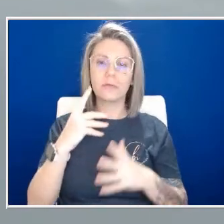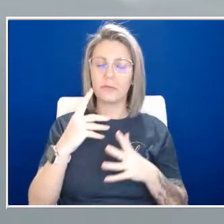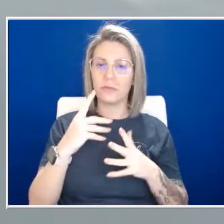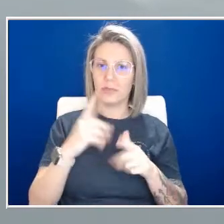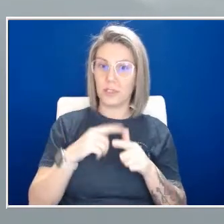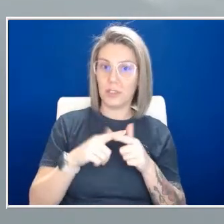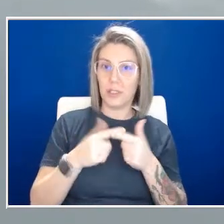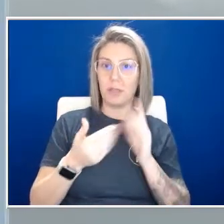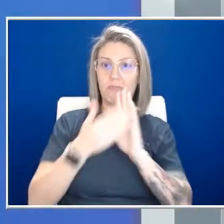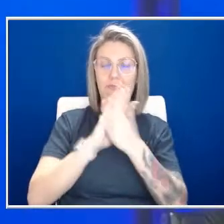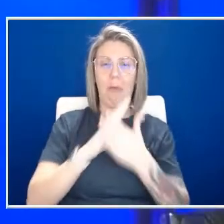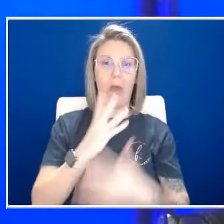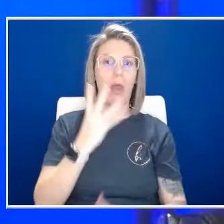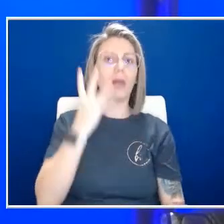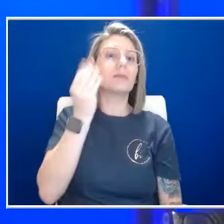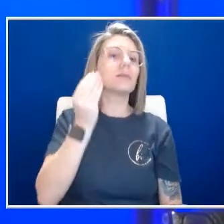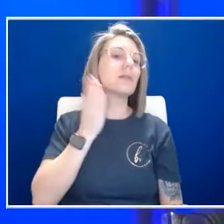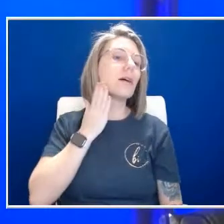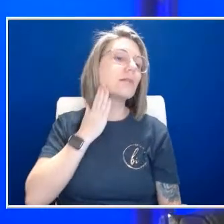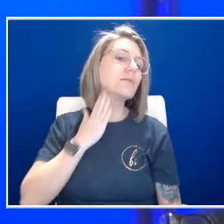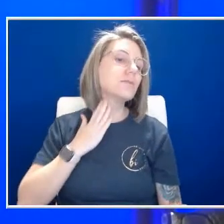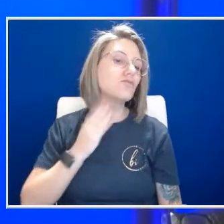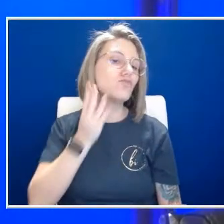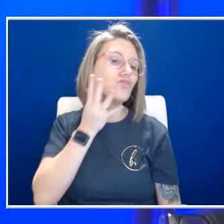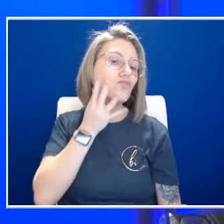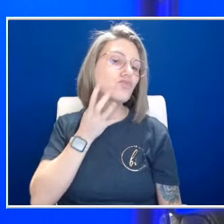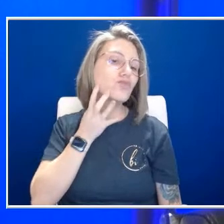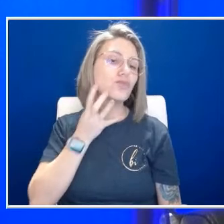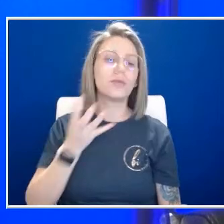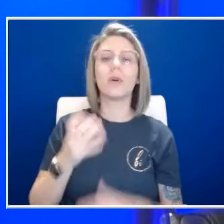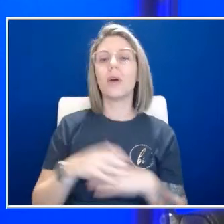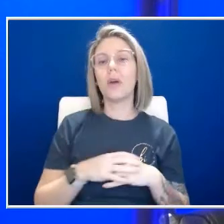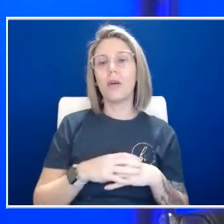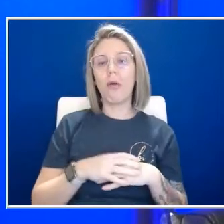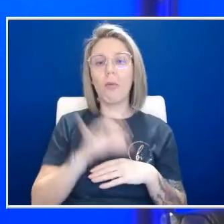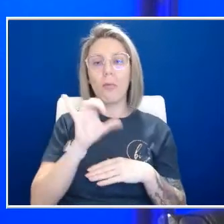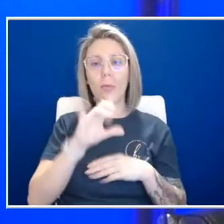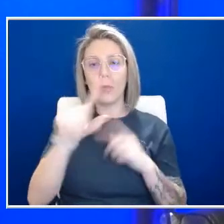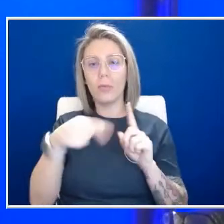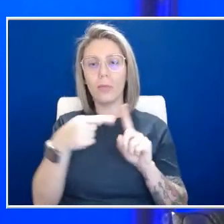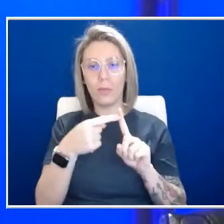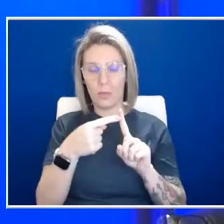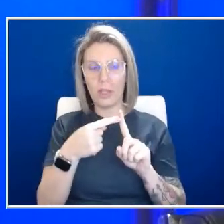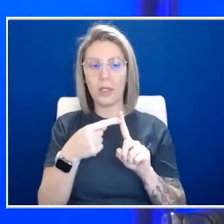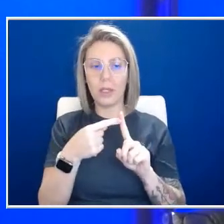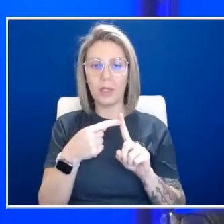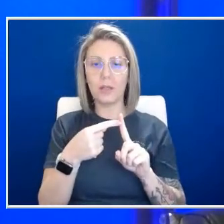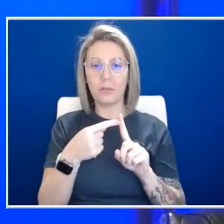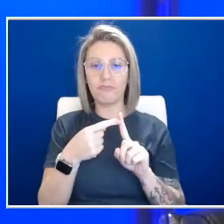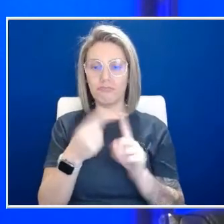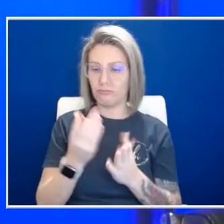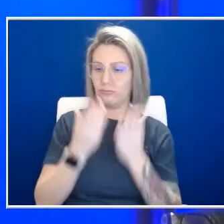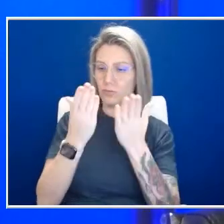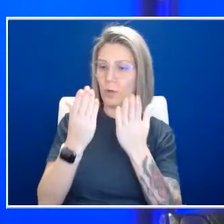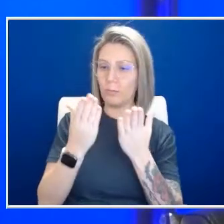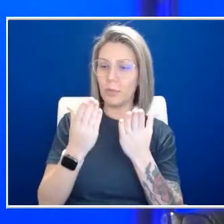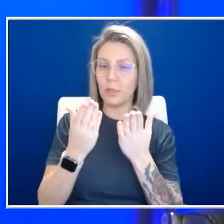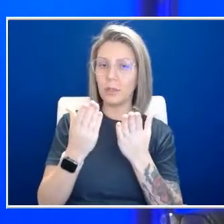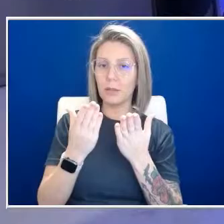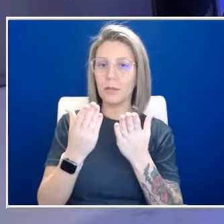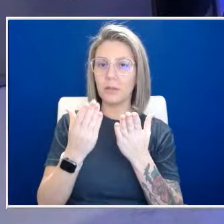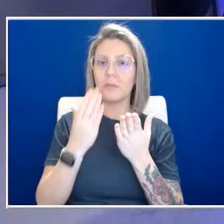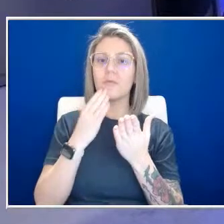my neck. And that's when they recommended I go on immunotherapy.